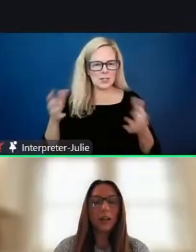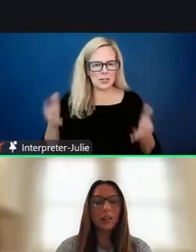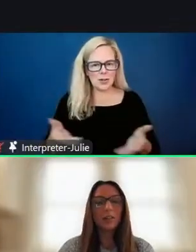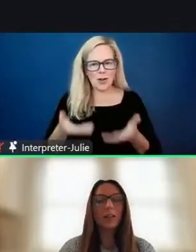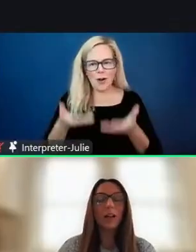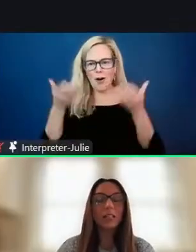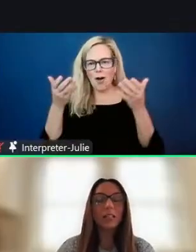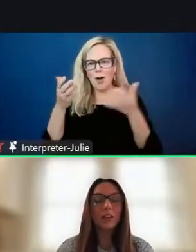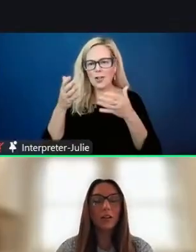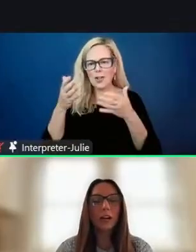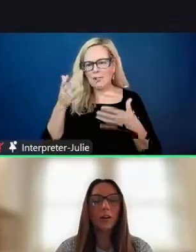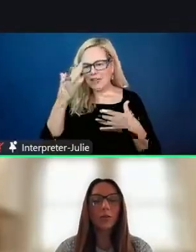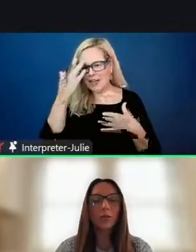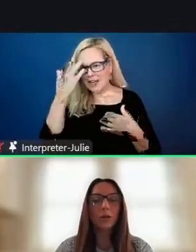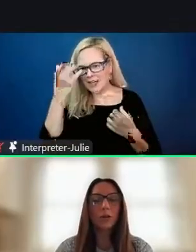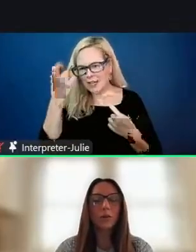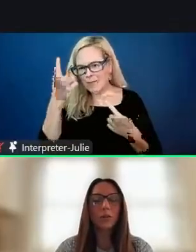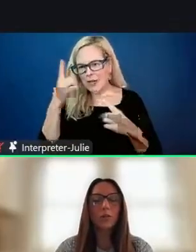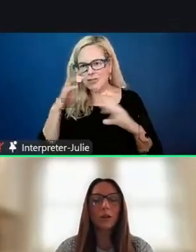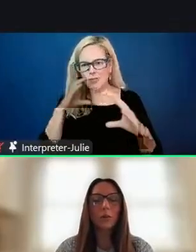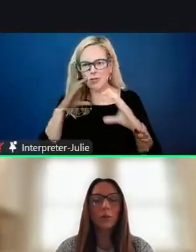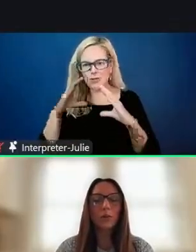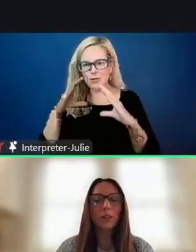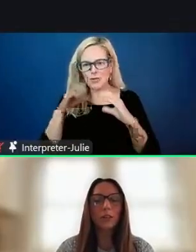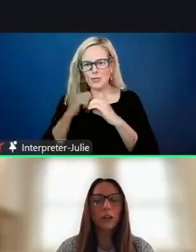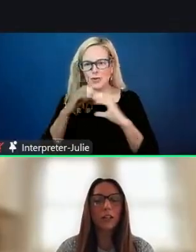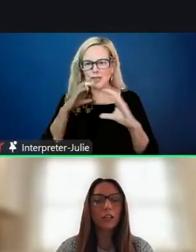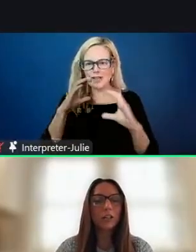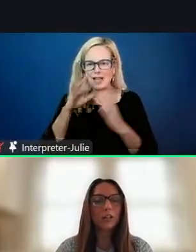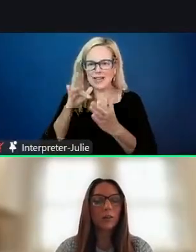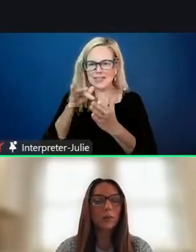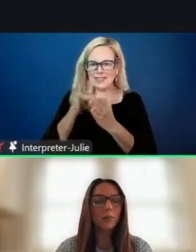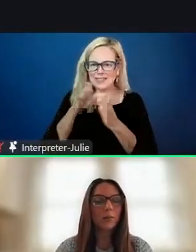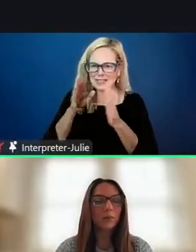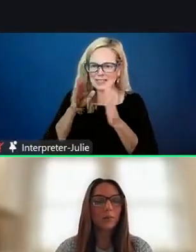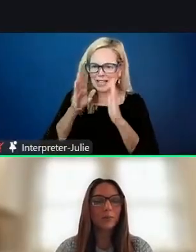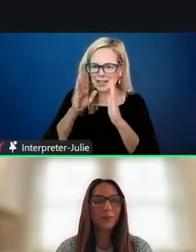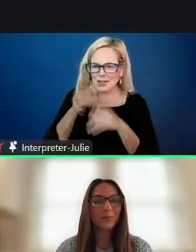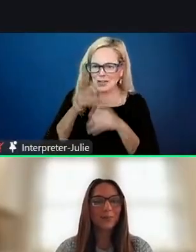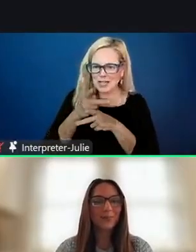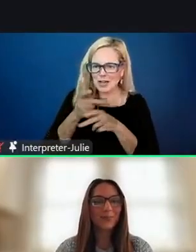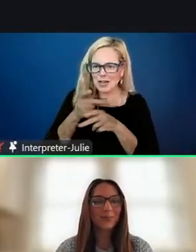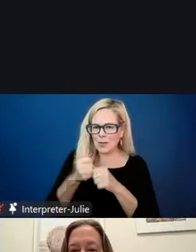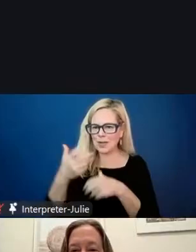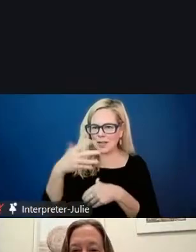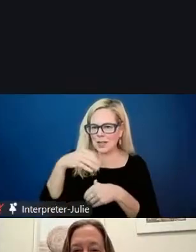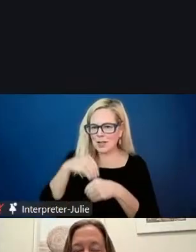and Client-Centered Care Through Inclusive Interprofessional Education.